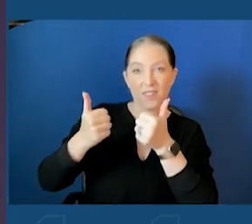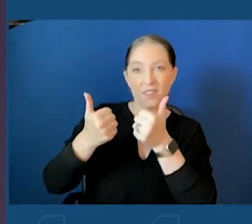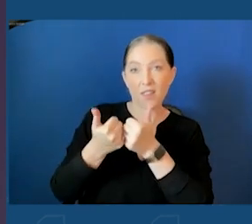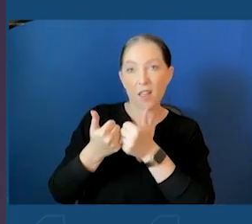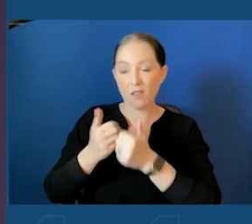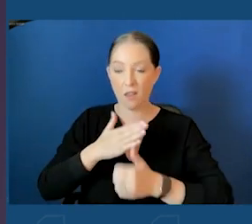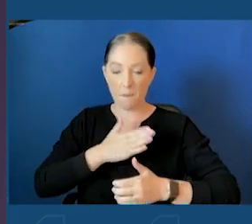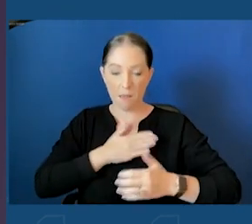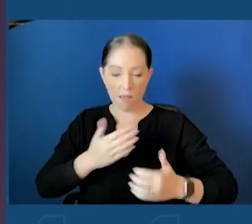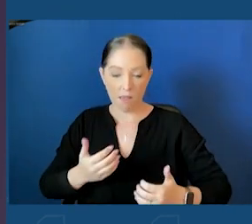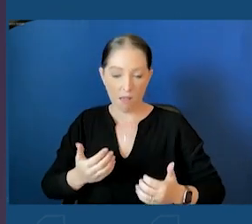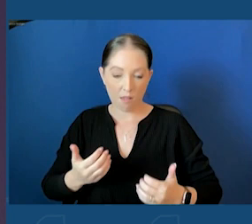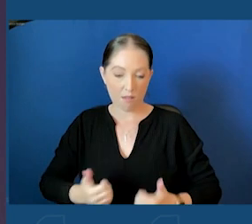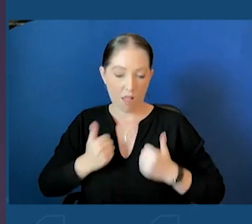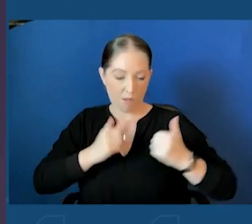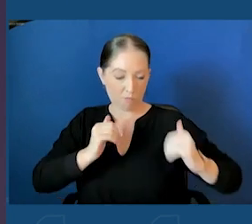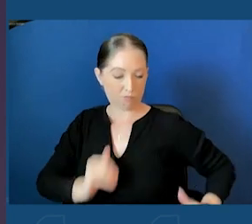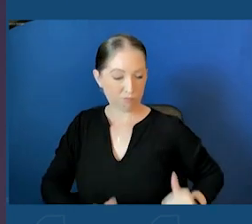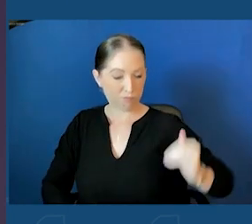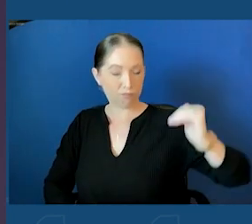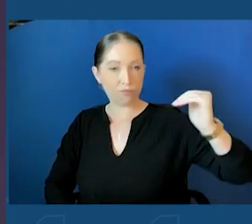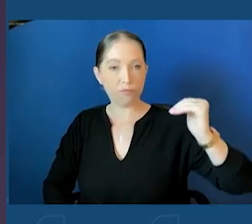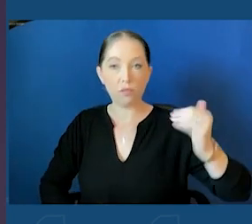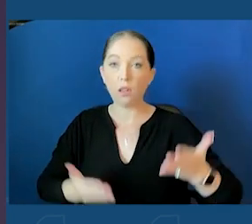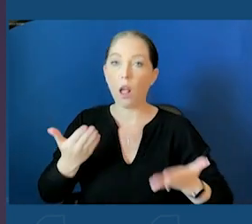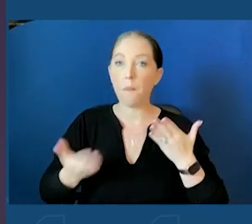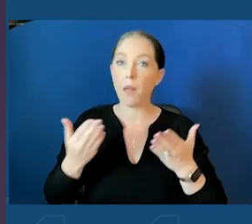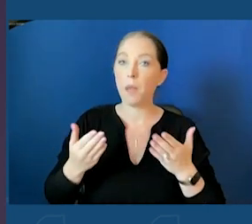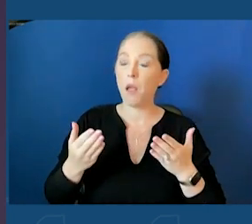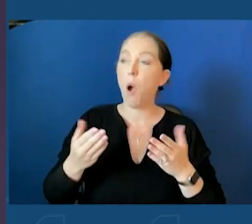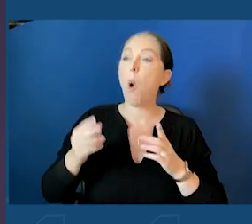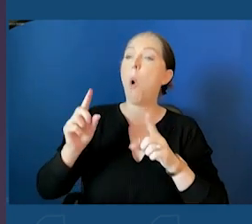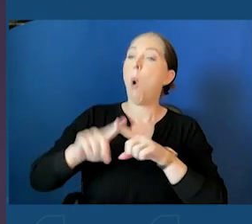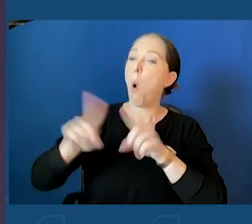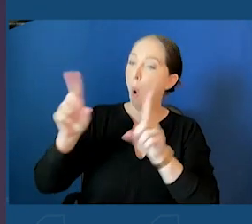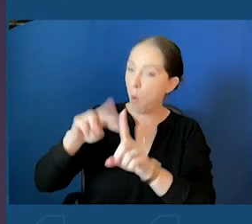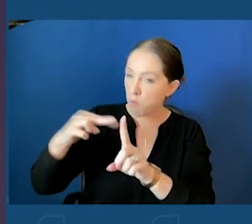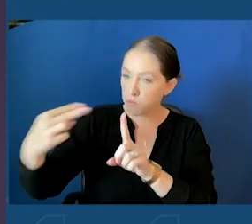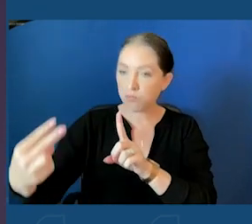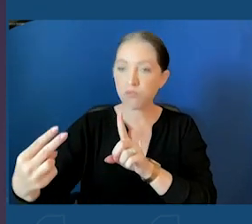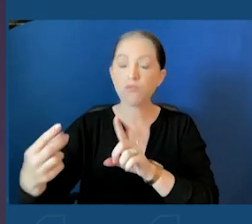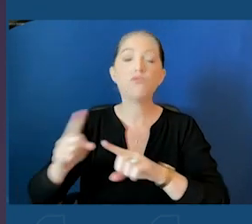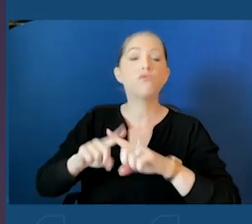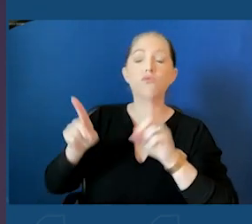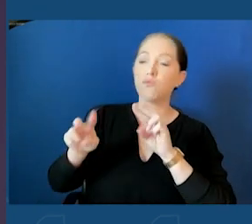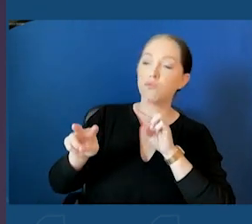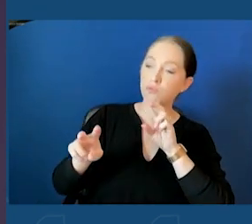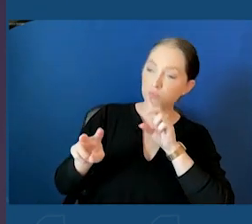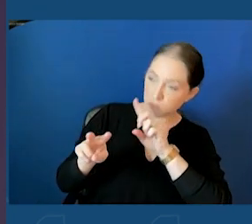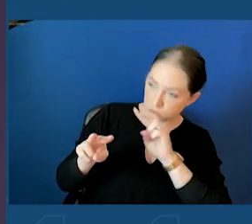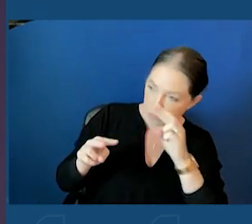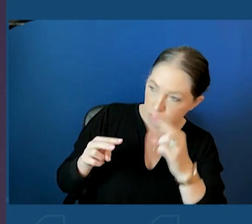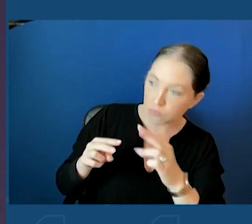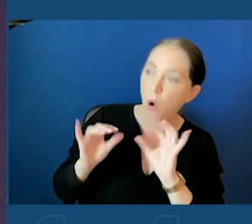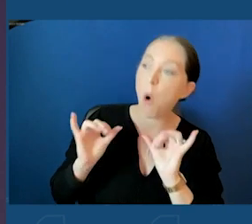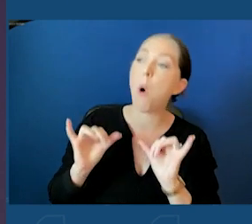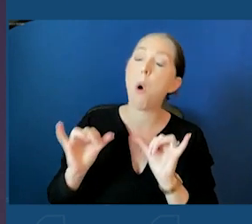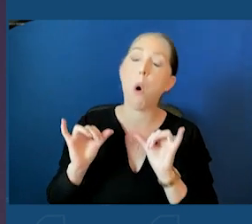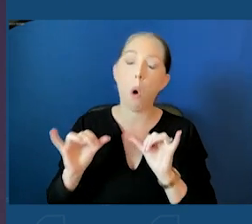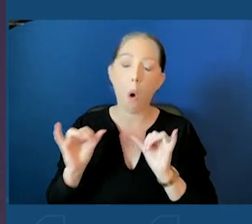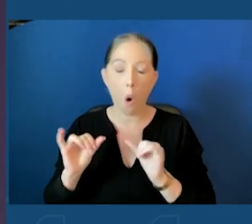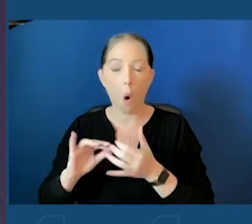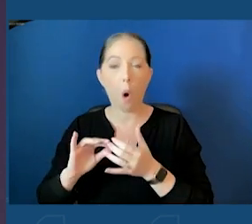upbringing and maybe coming out with a different point of view about people and their history and creating a sense of empathy,